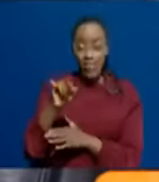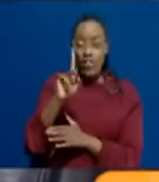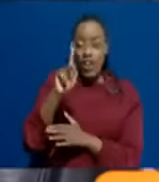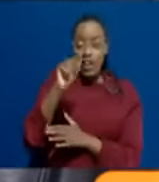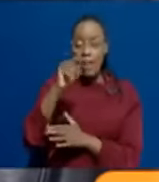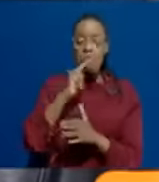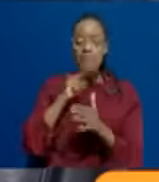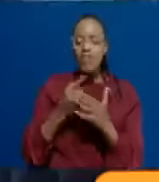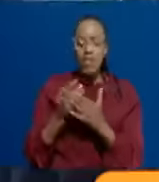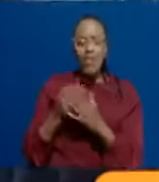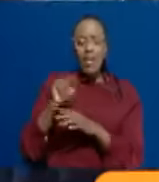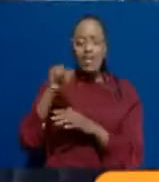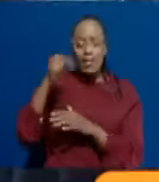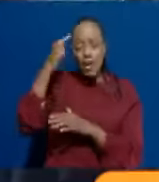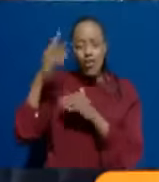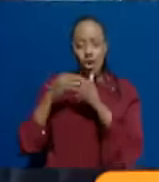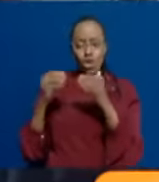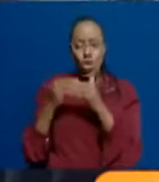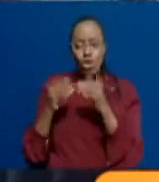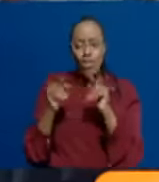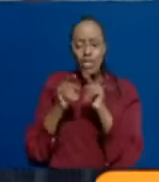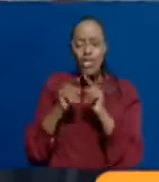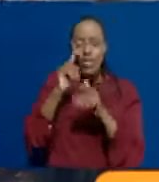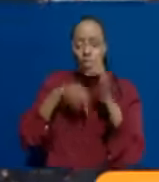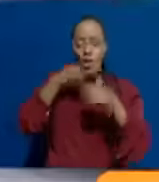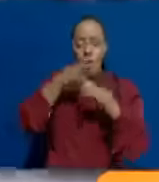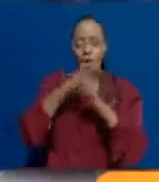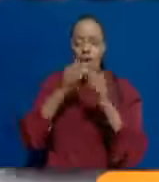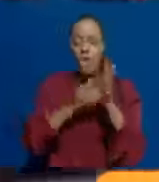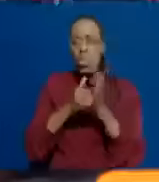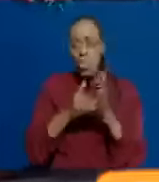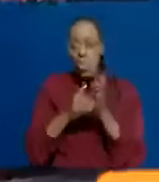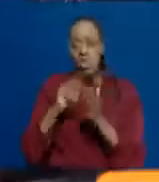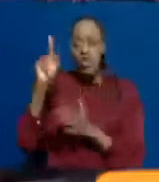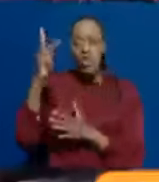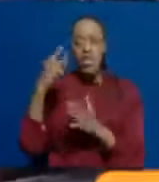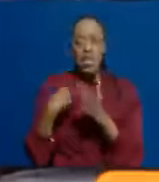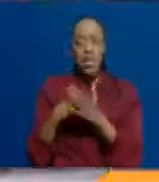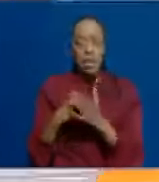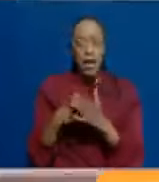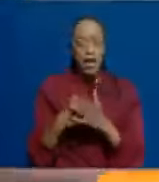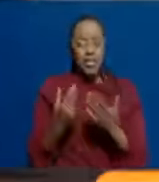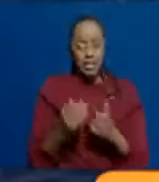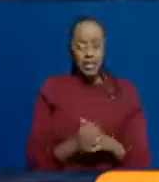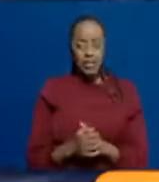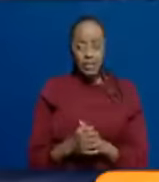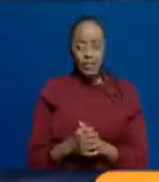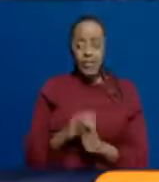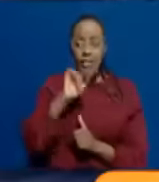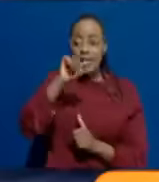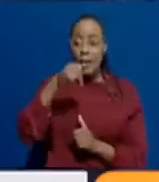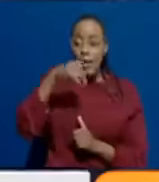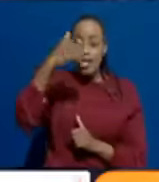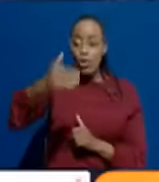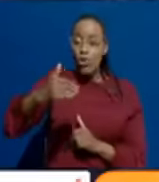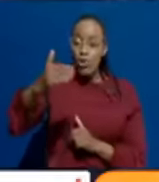excess demand for U.S. dollars as a major cause for the weakening of the Kenyan shilling. The demand has always